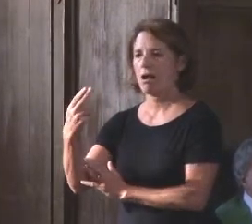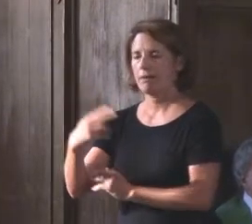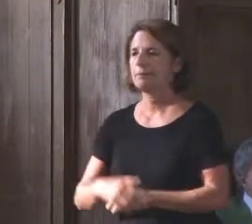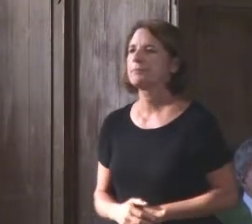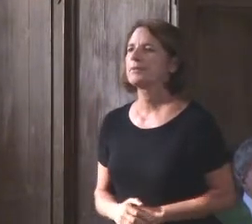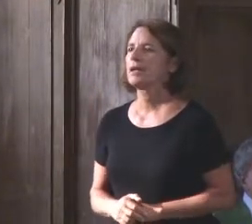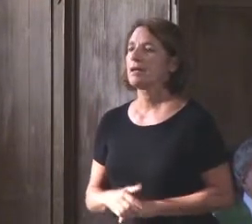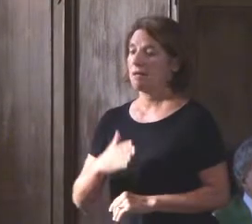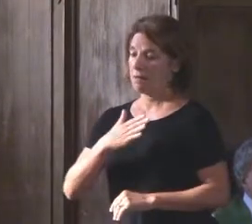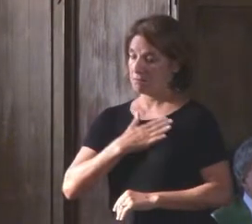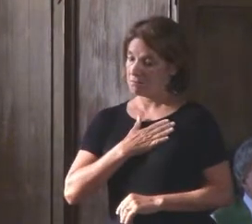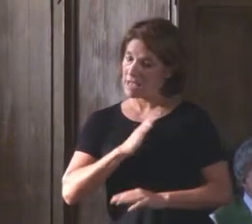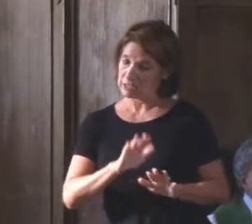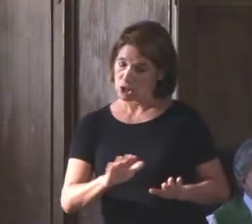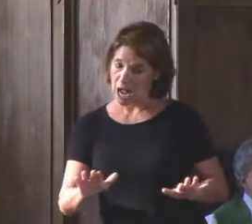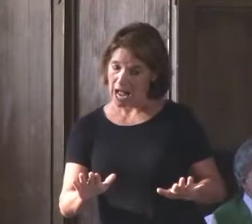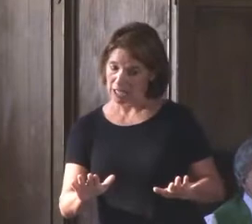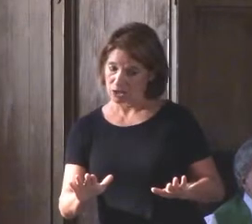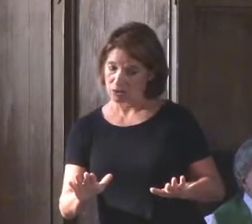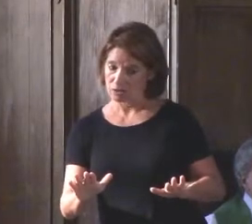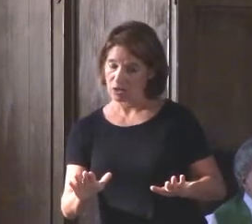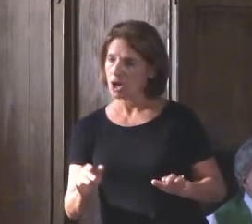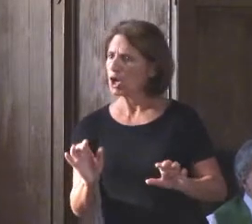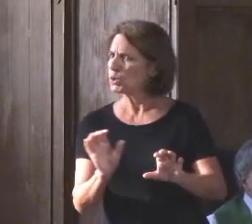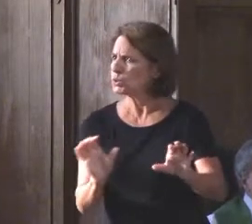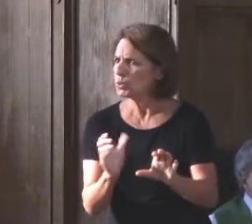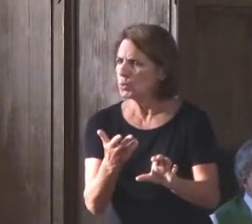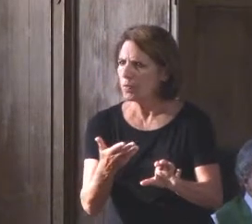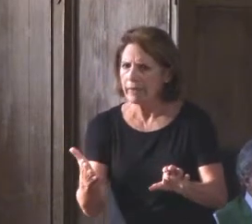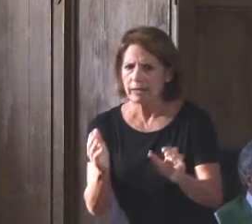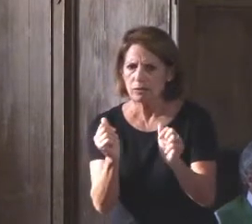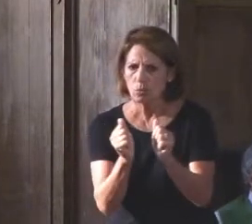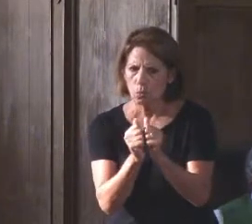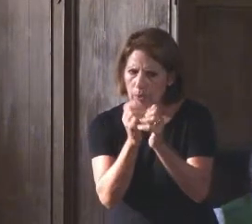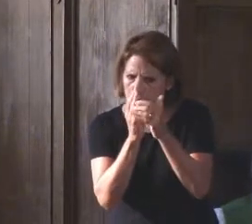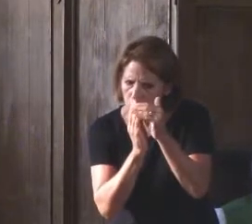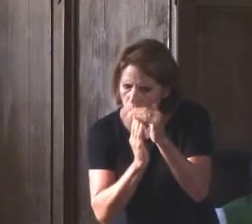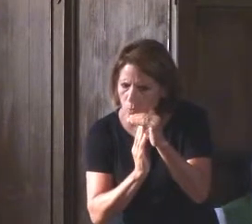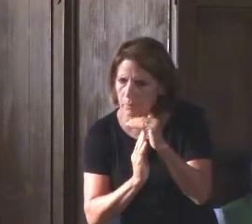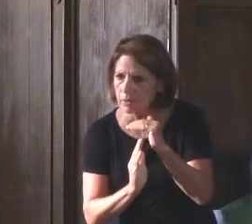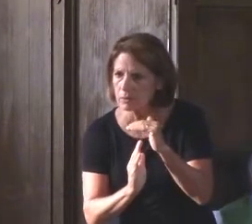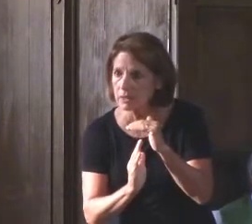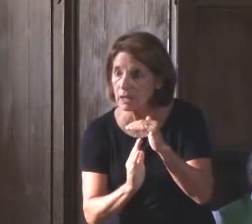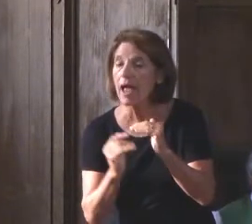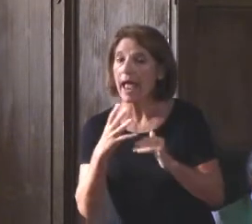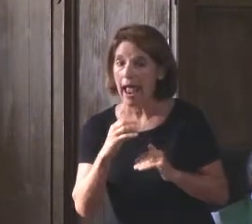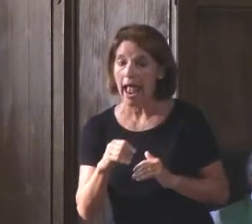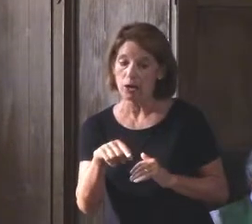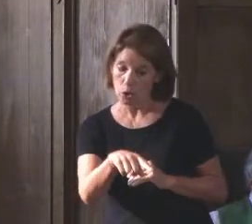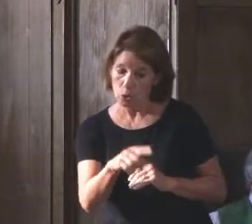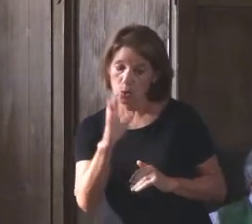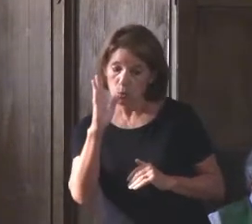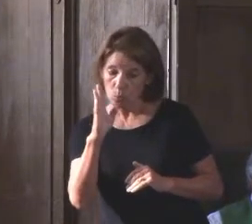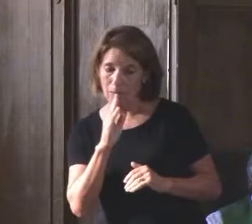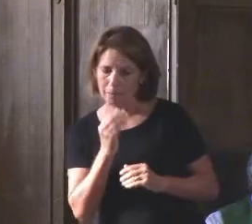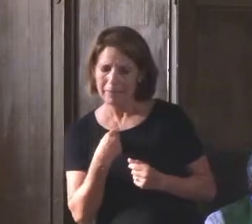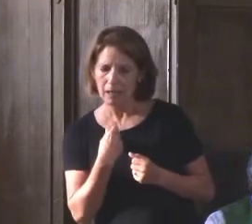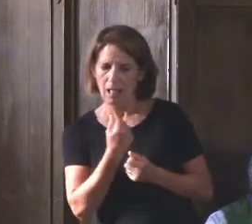My child, conduct your affairs with humility, and you will be loved more than a giver of